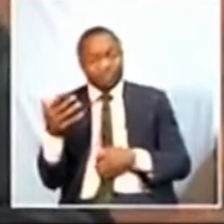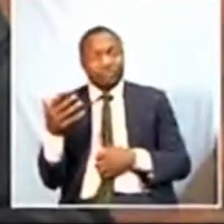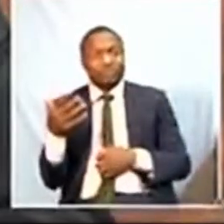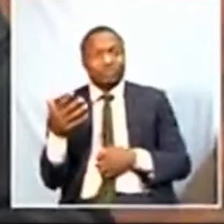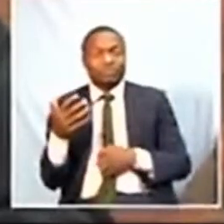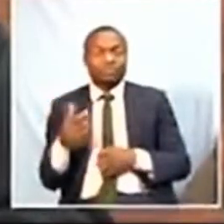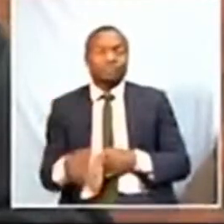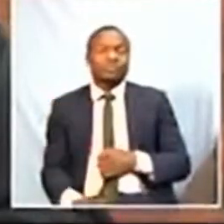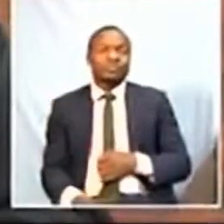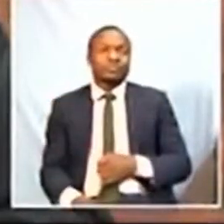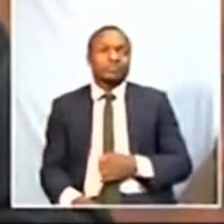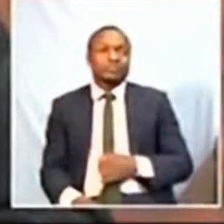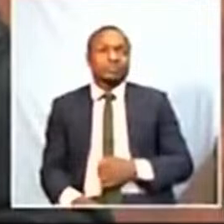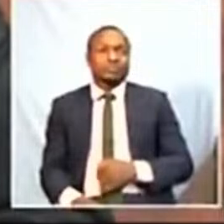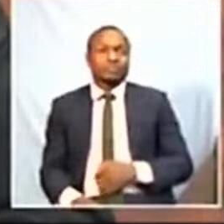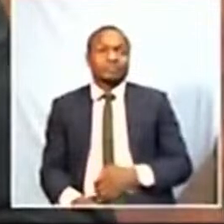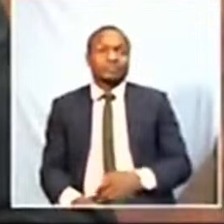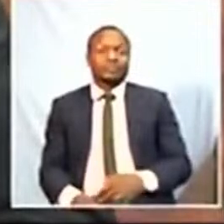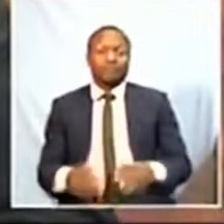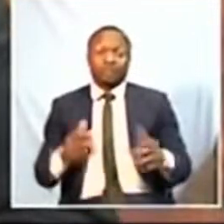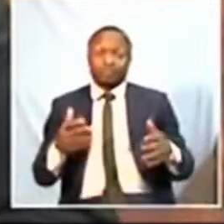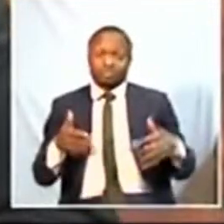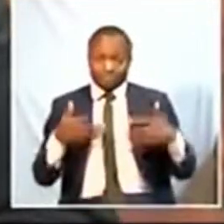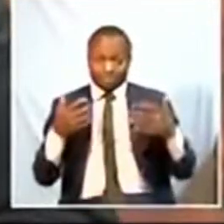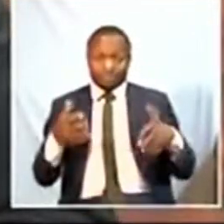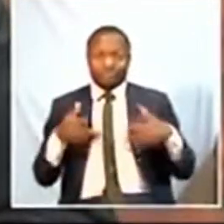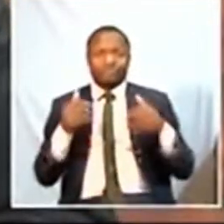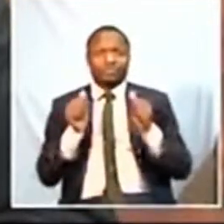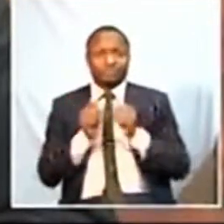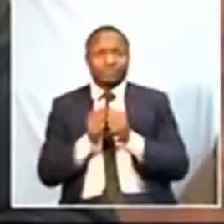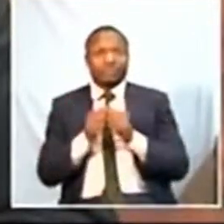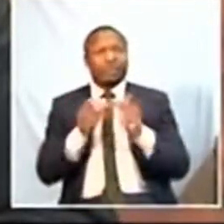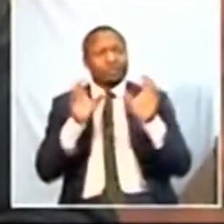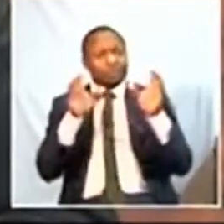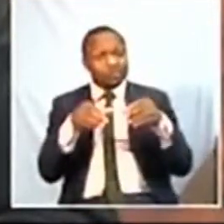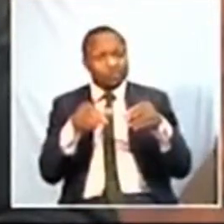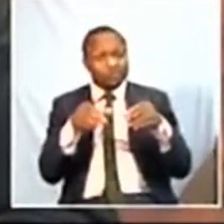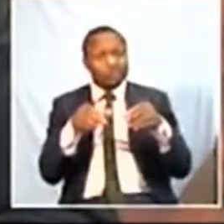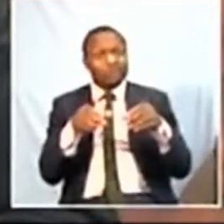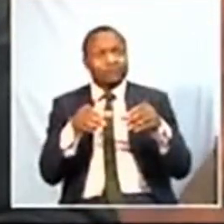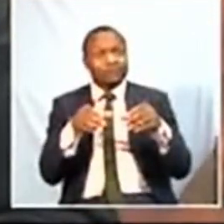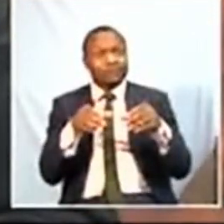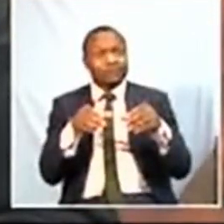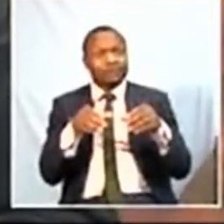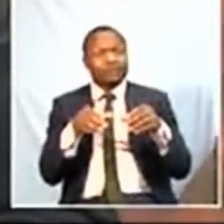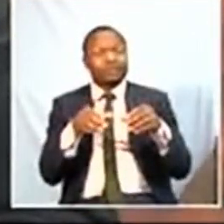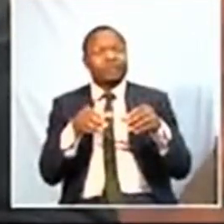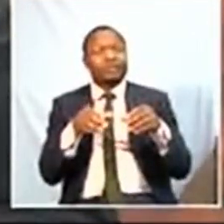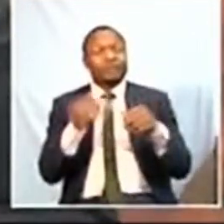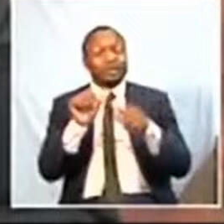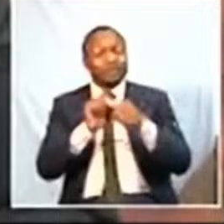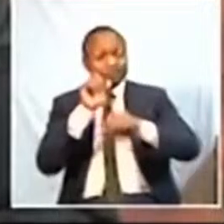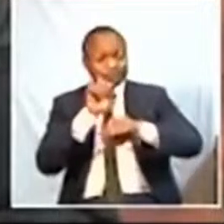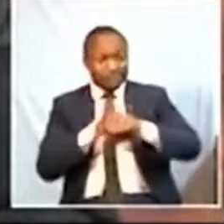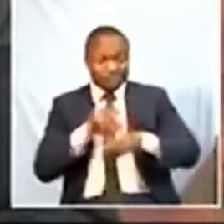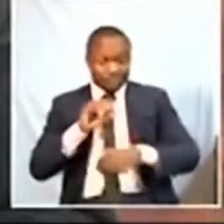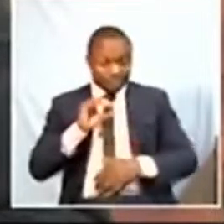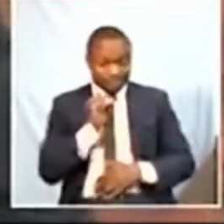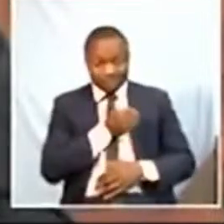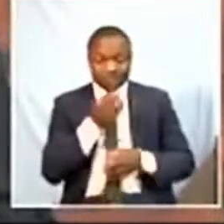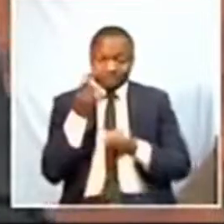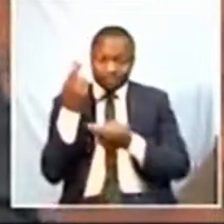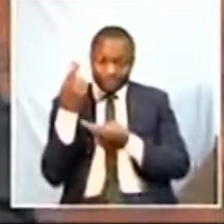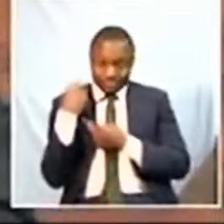am very pleased with, this committee has always insisted, our role is